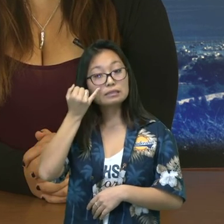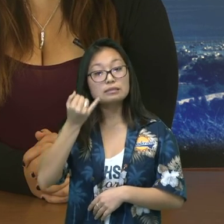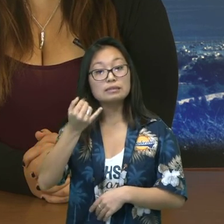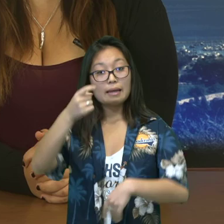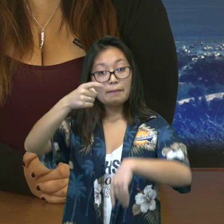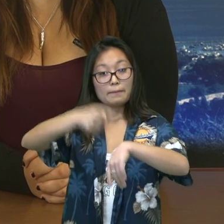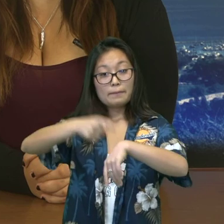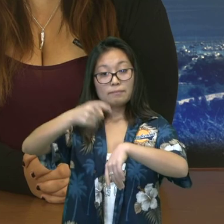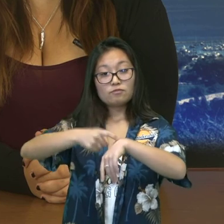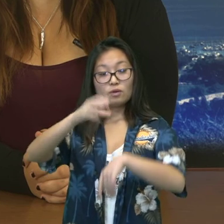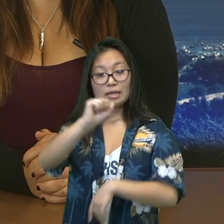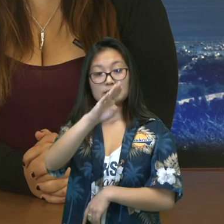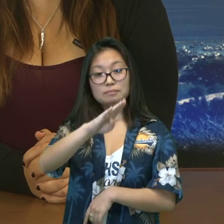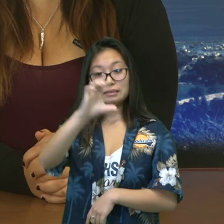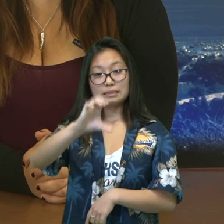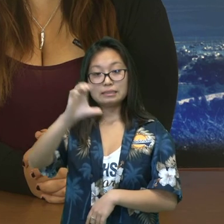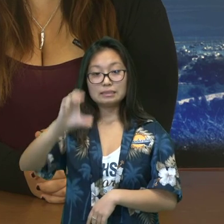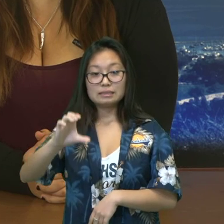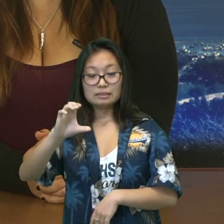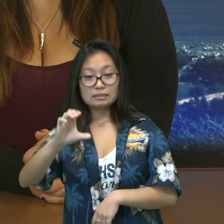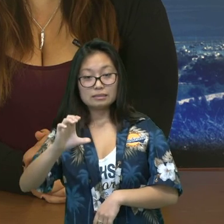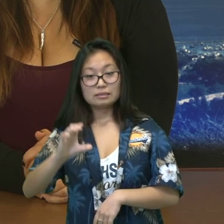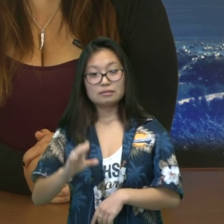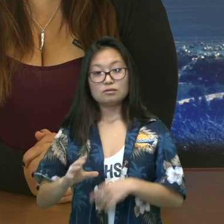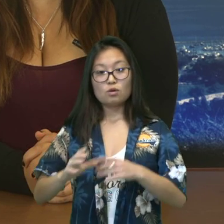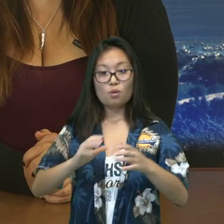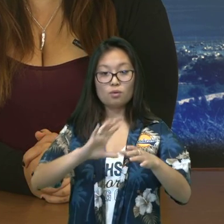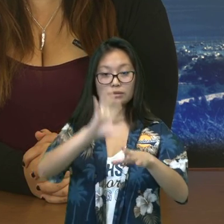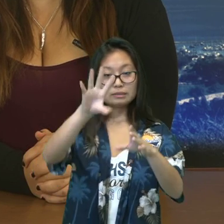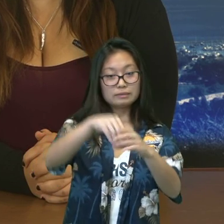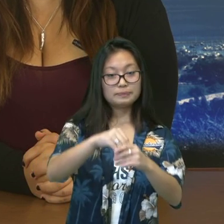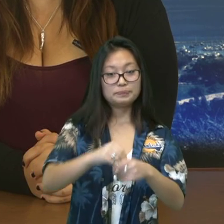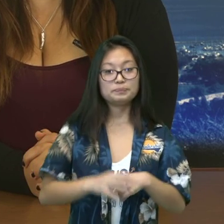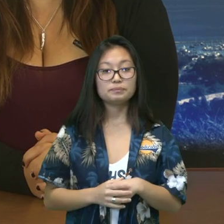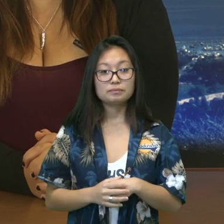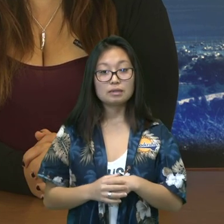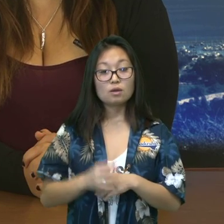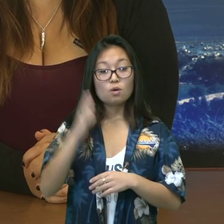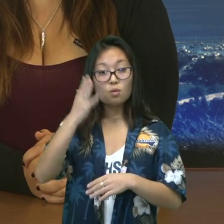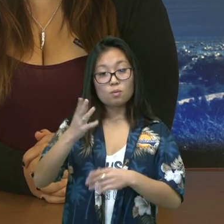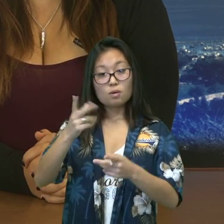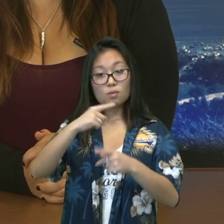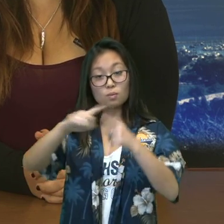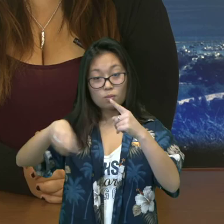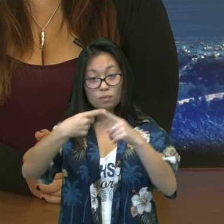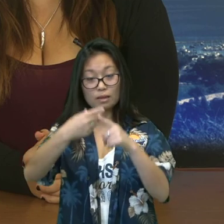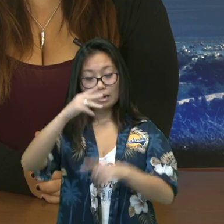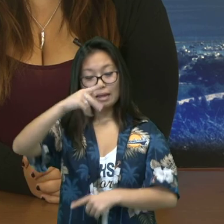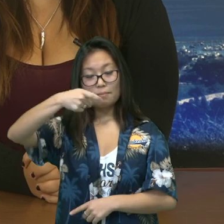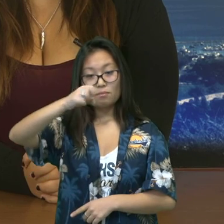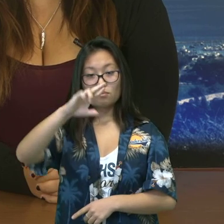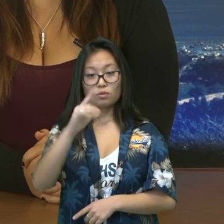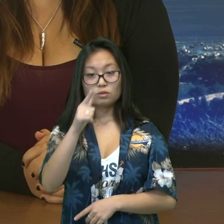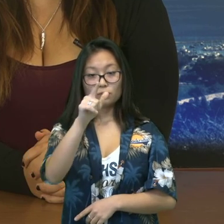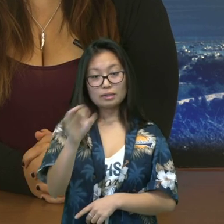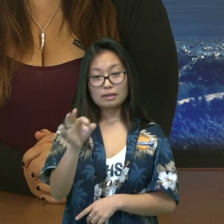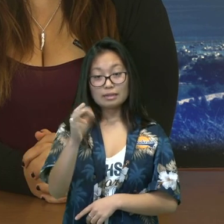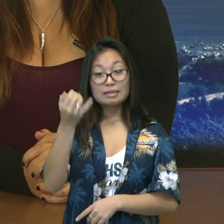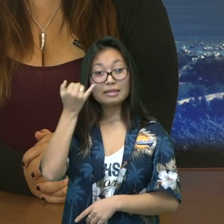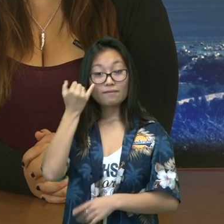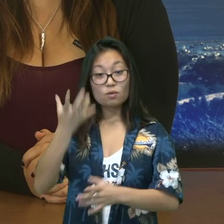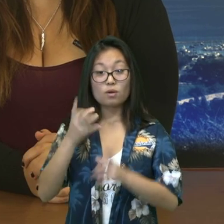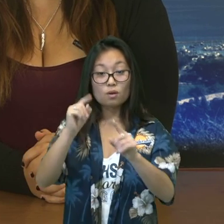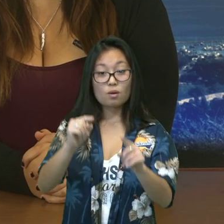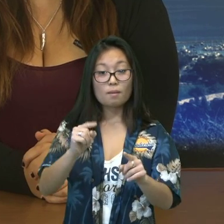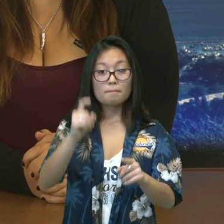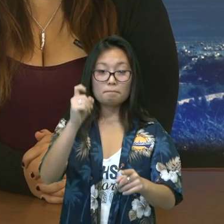it is time to sign up for the SBCC Senior Orientation. The orientation will take place on April 29th, and in order to